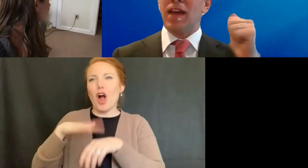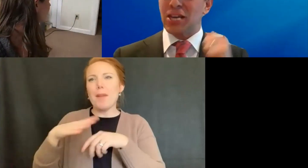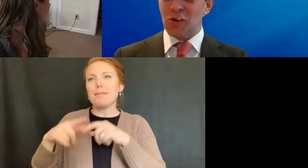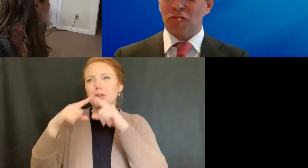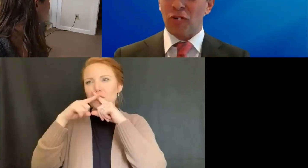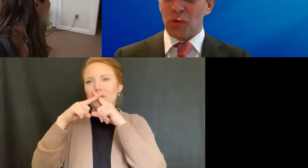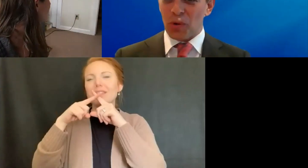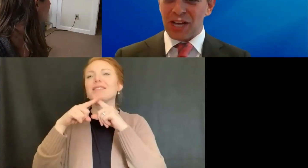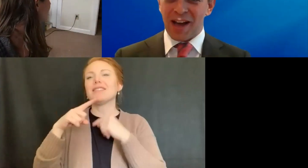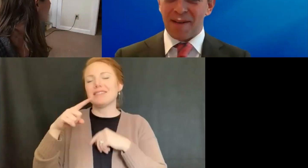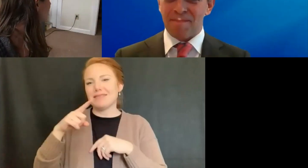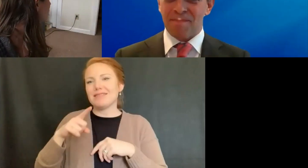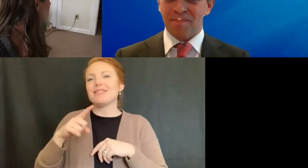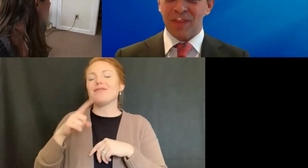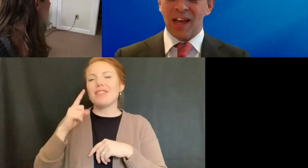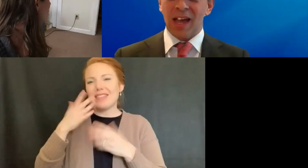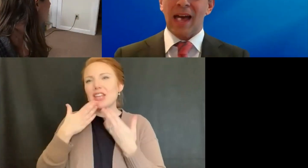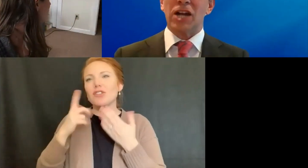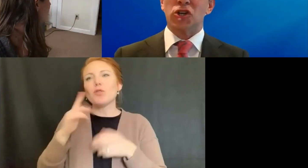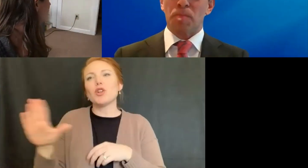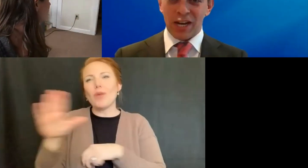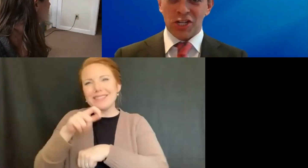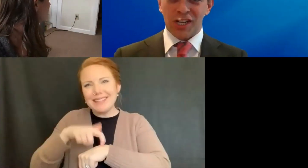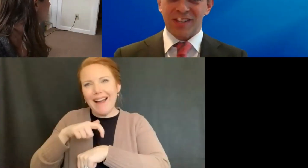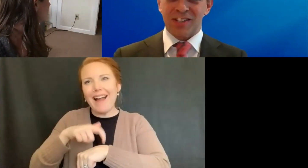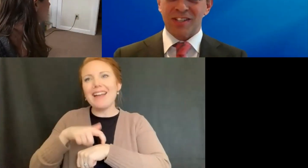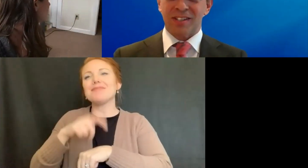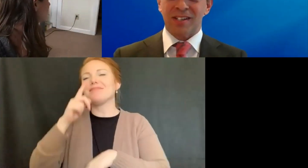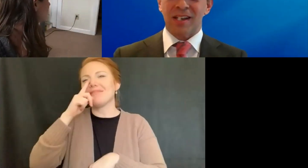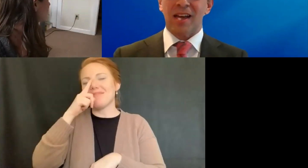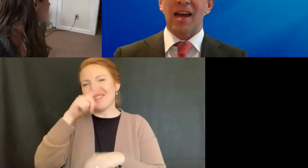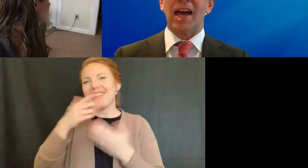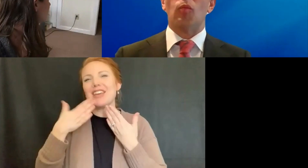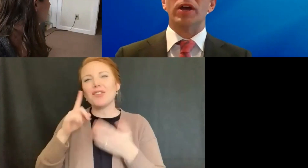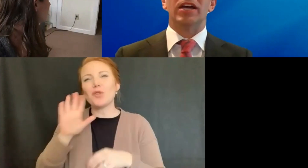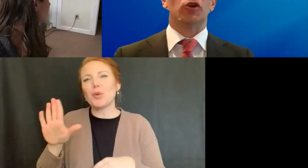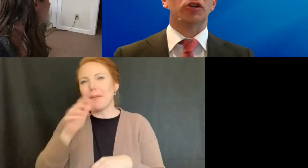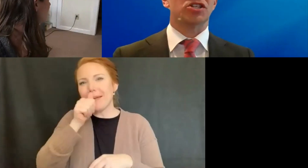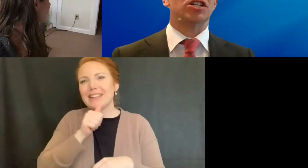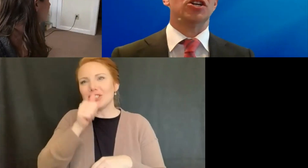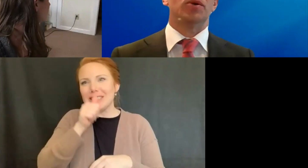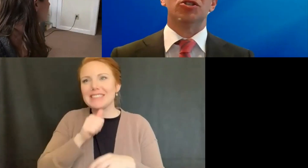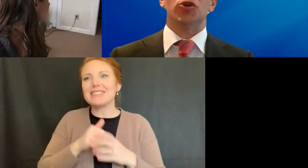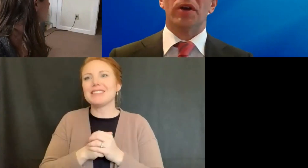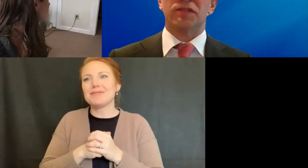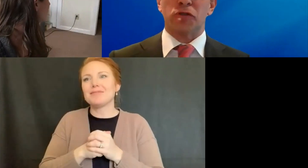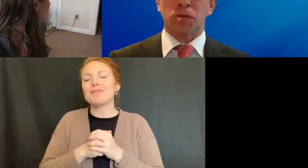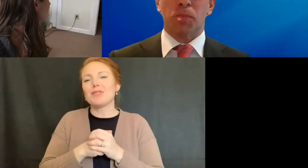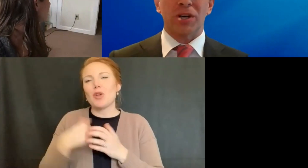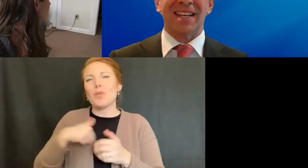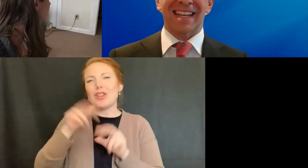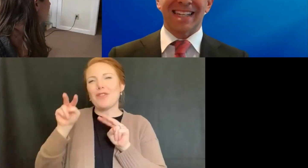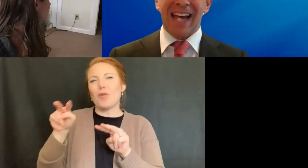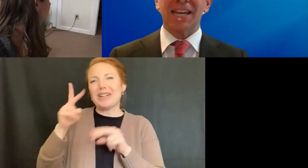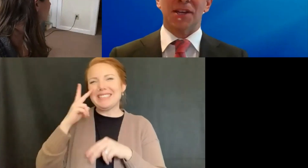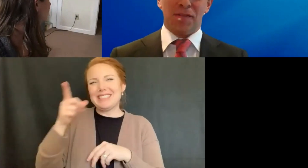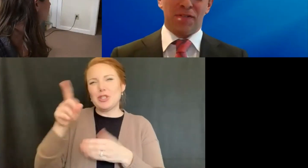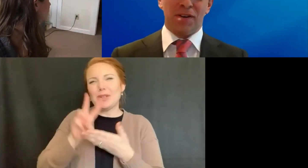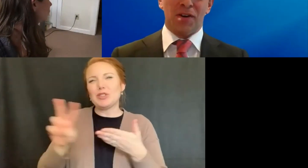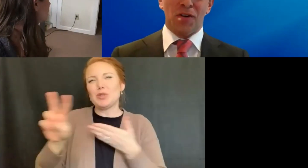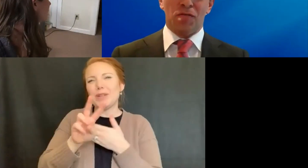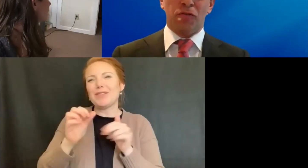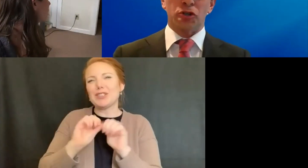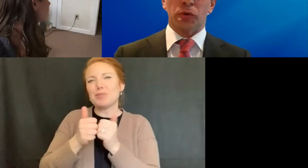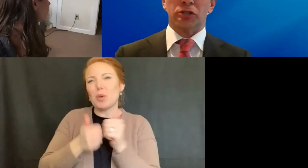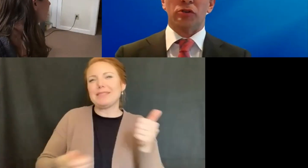time. Thank you for your time and your patience. And we look to see you in 2 weeks for sports